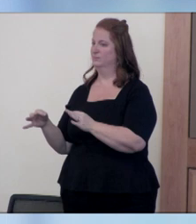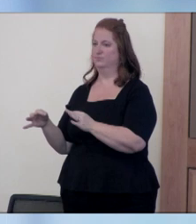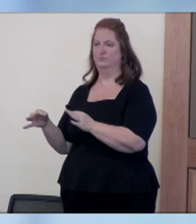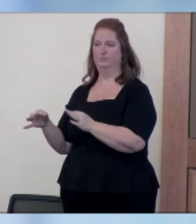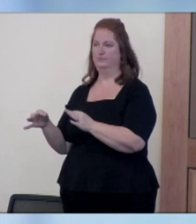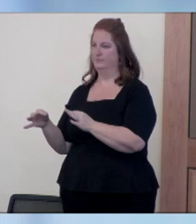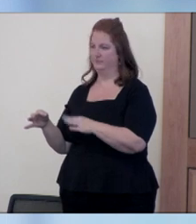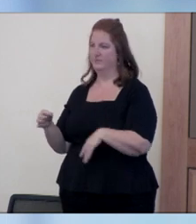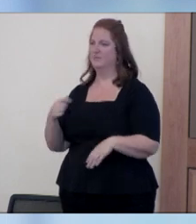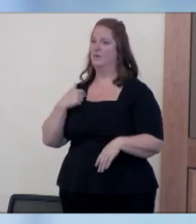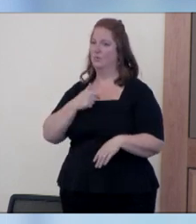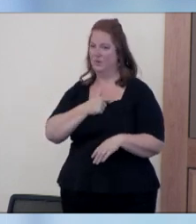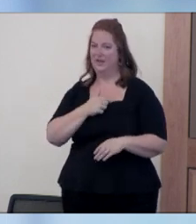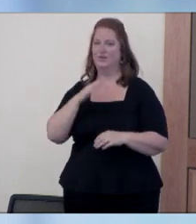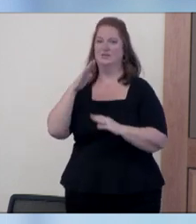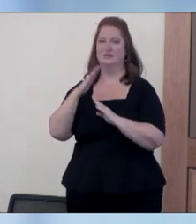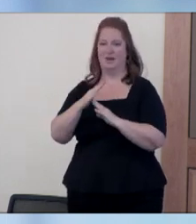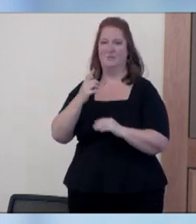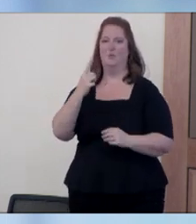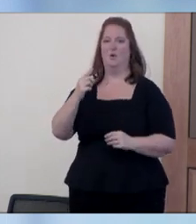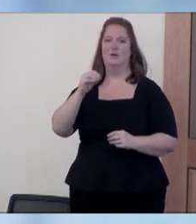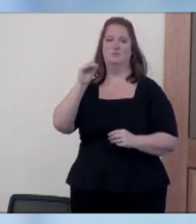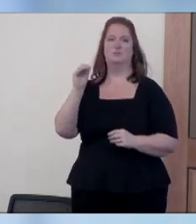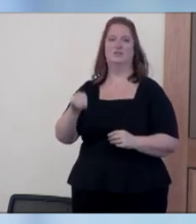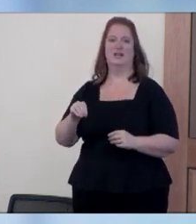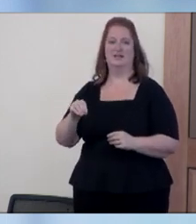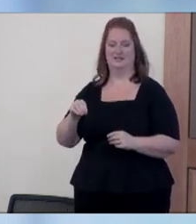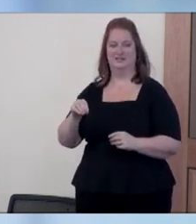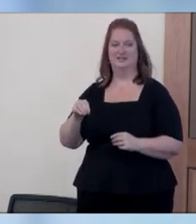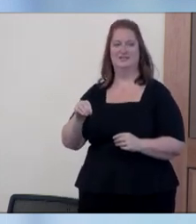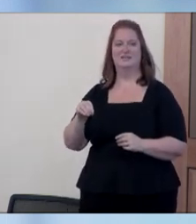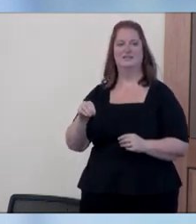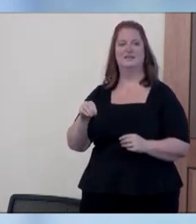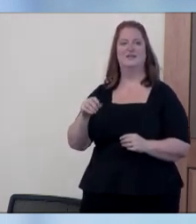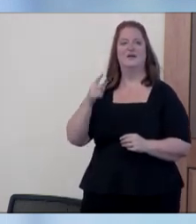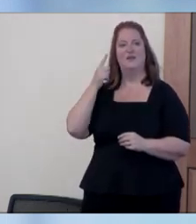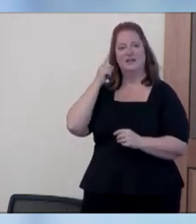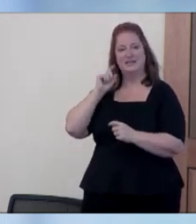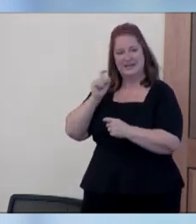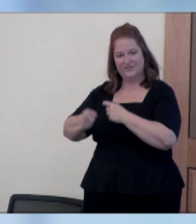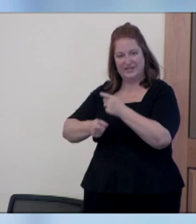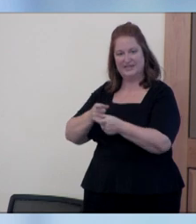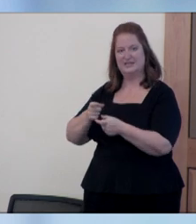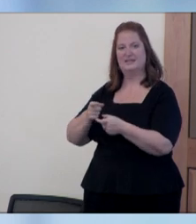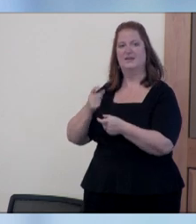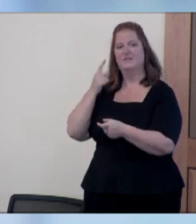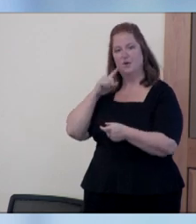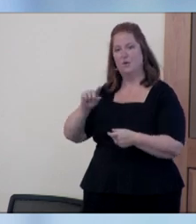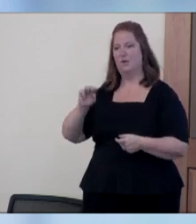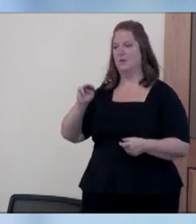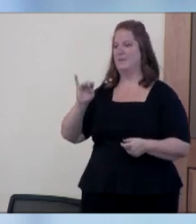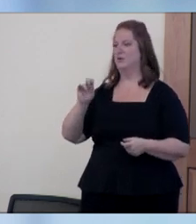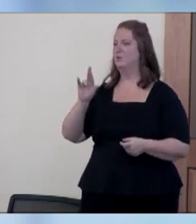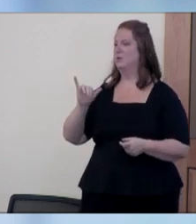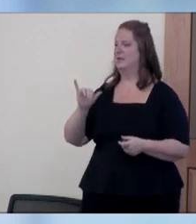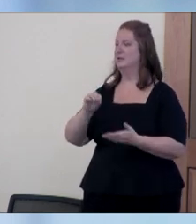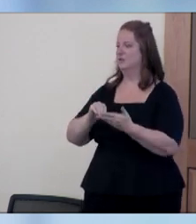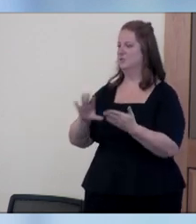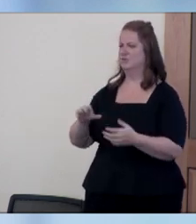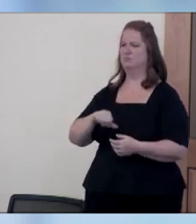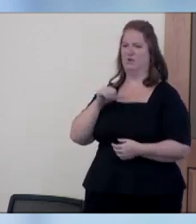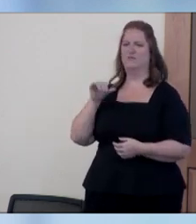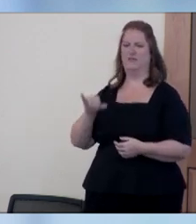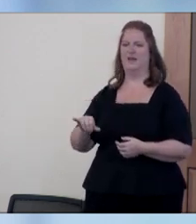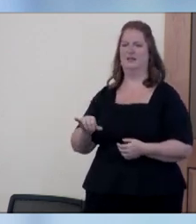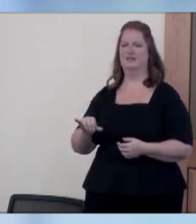We're in the top 1% nationally in terms of conferring degrees to minority students, and we're very proud of that. That